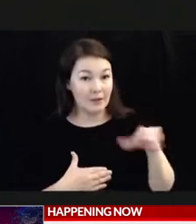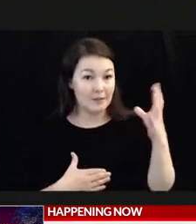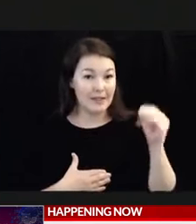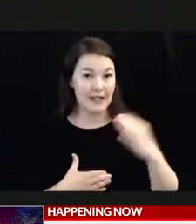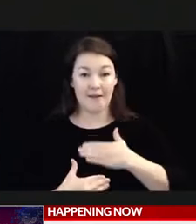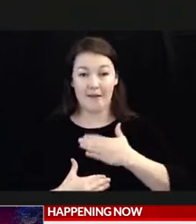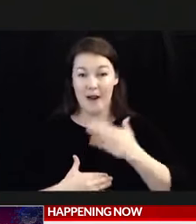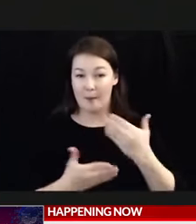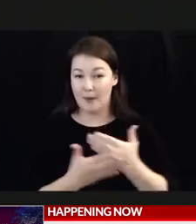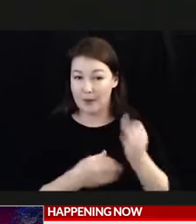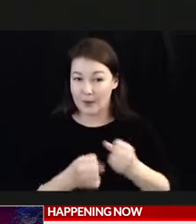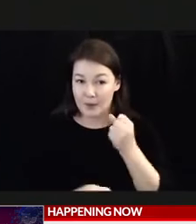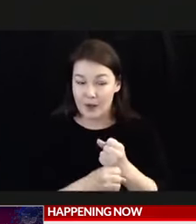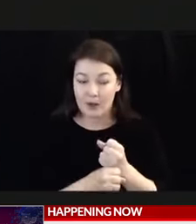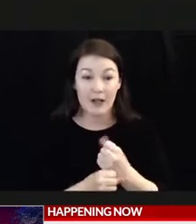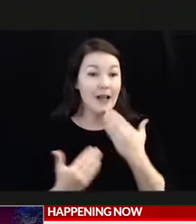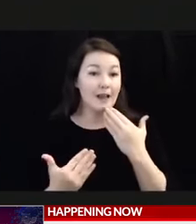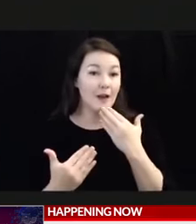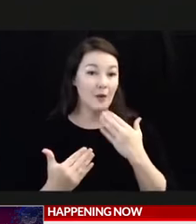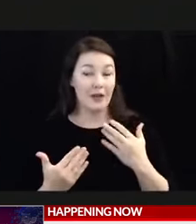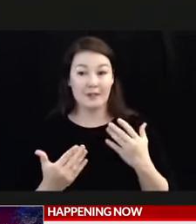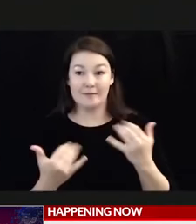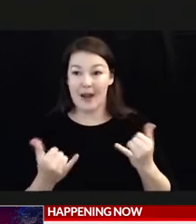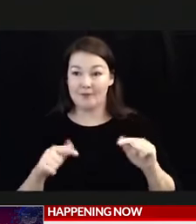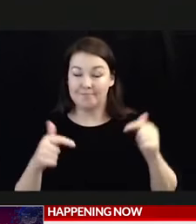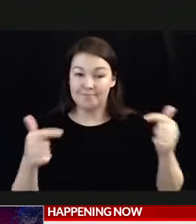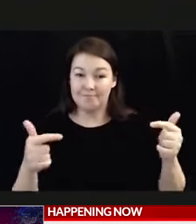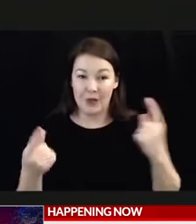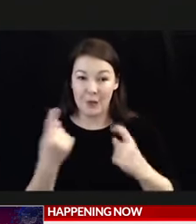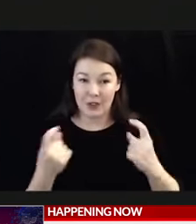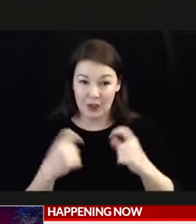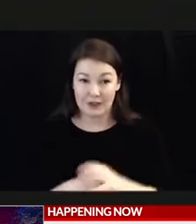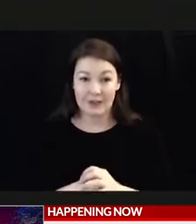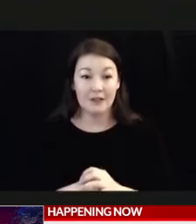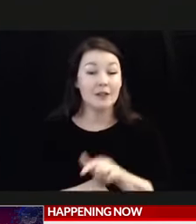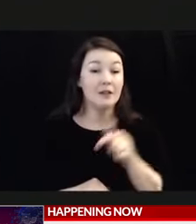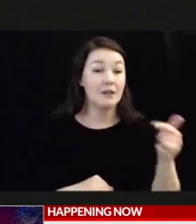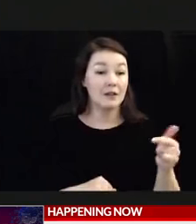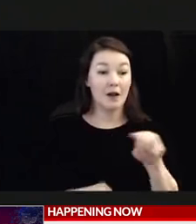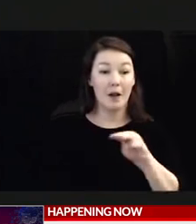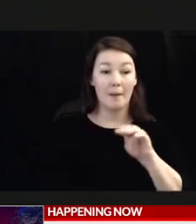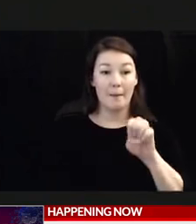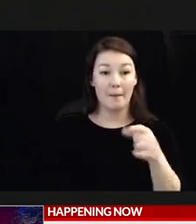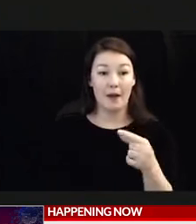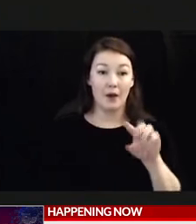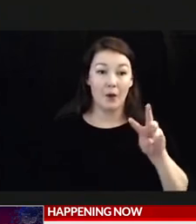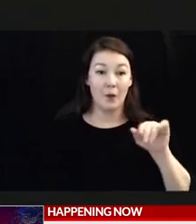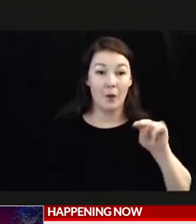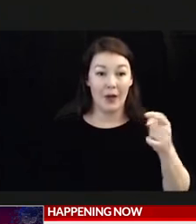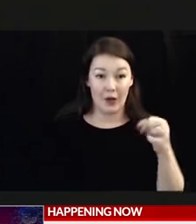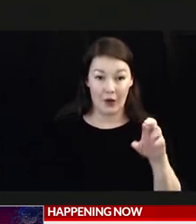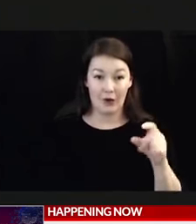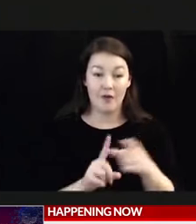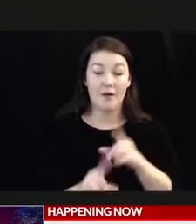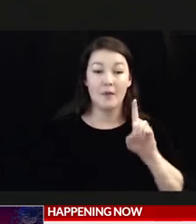will. Thank you, and happy to take some questions. The first question we'll have is from Meg Wingarter from Denver Post. Meg, go